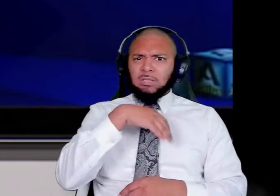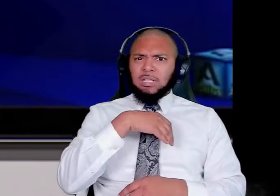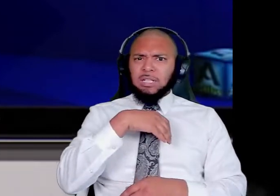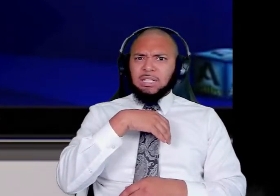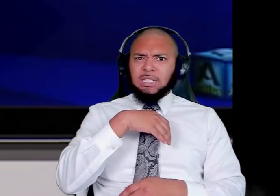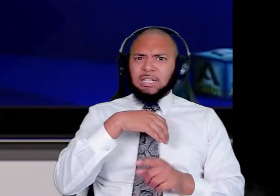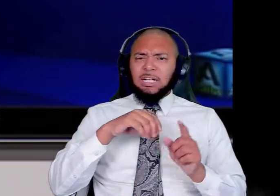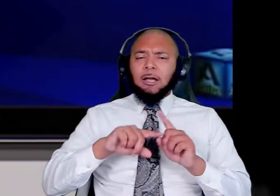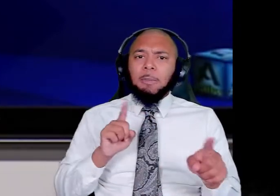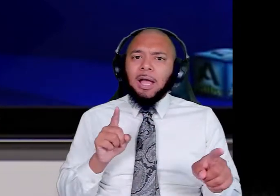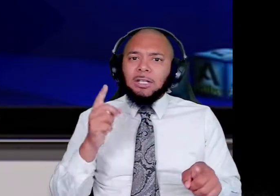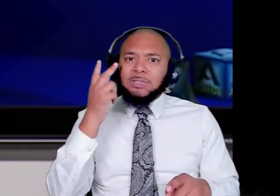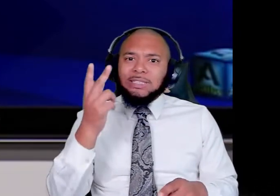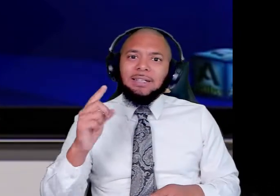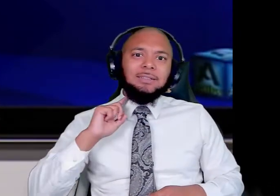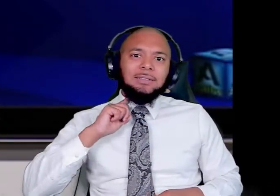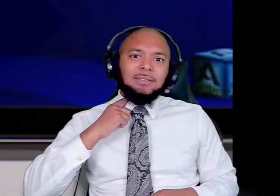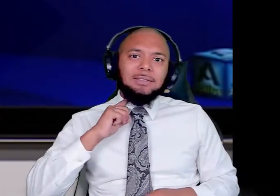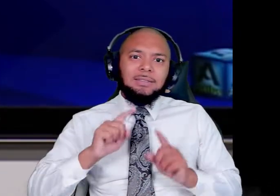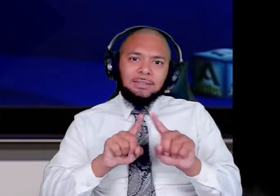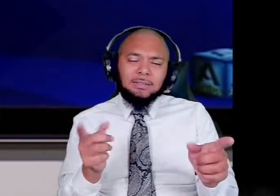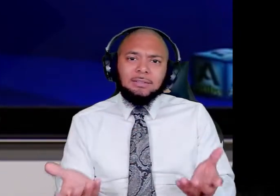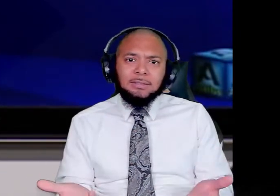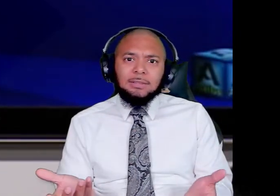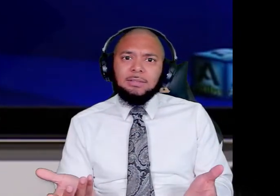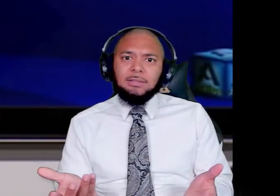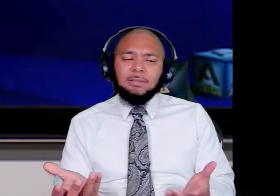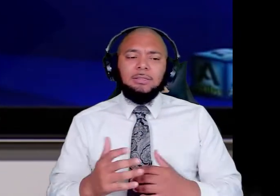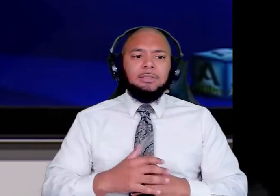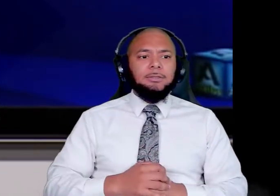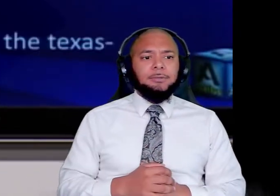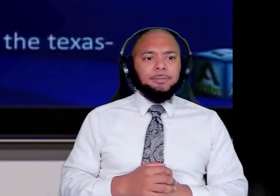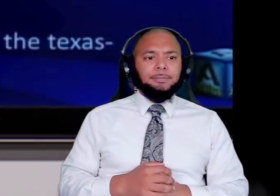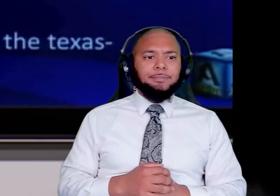a dialect characteristic of the person that's speaking.